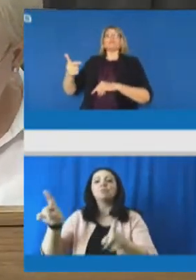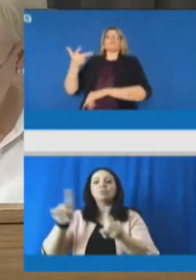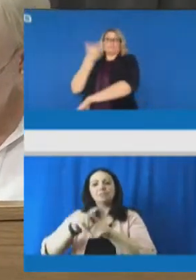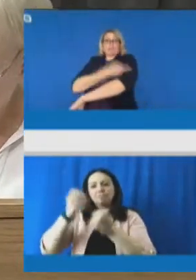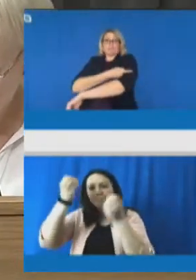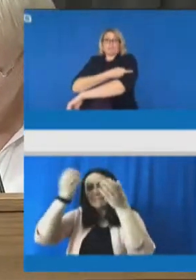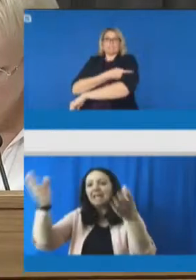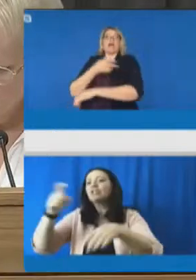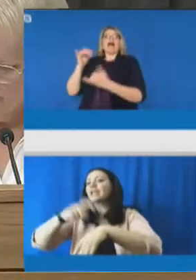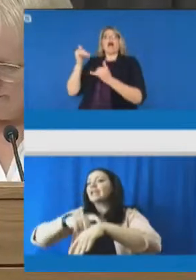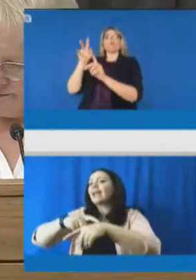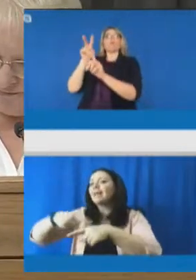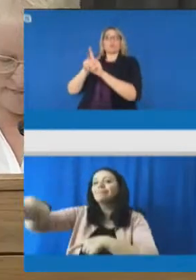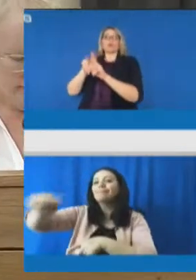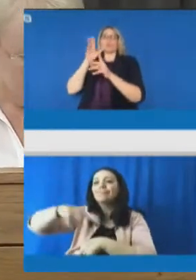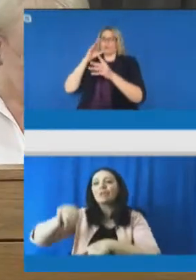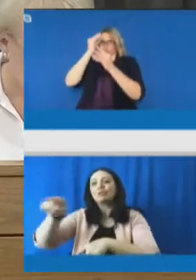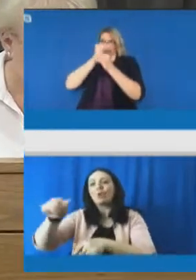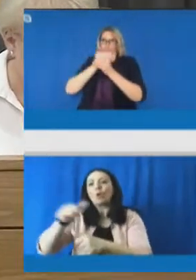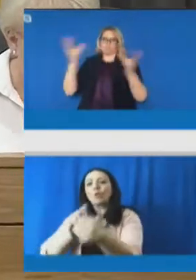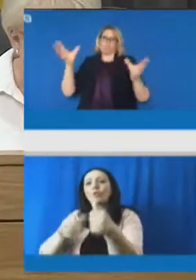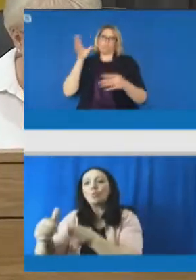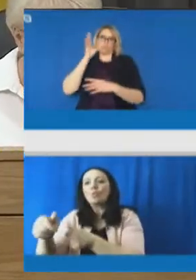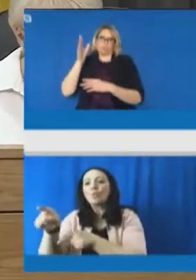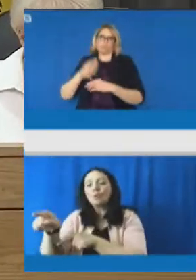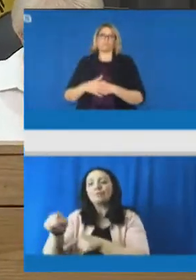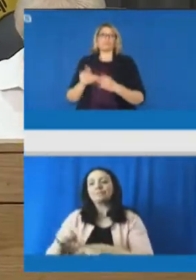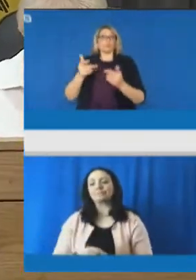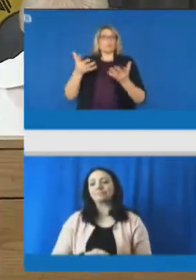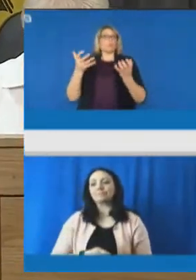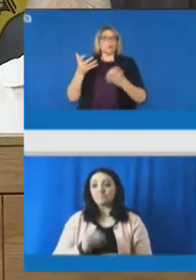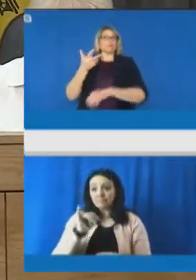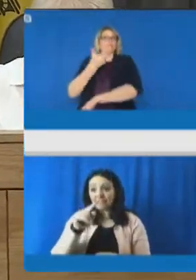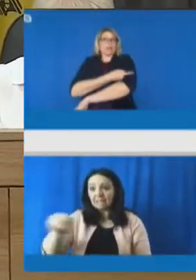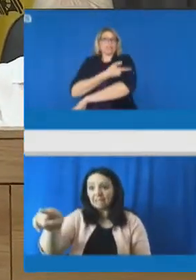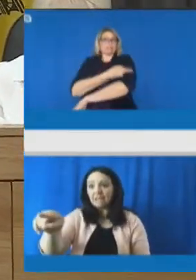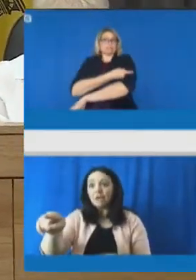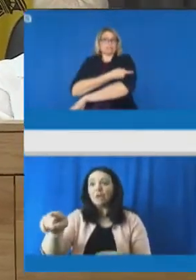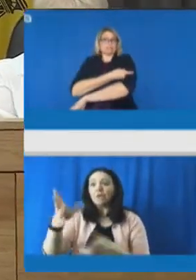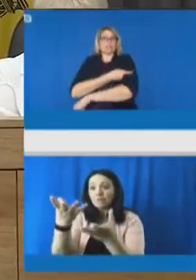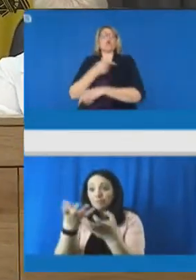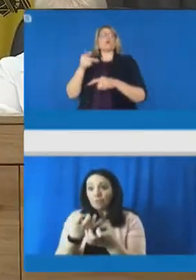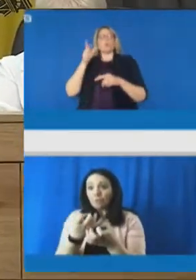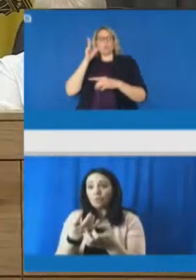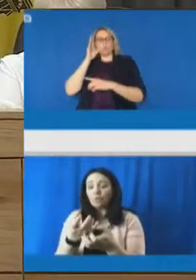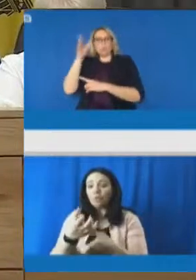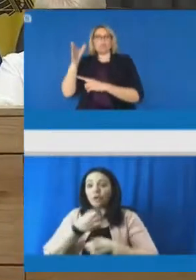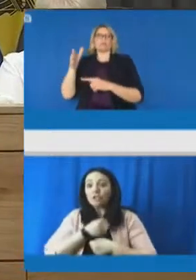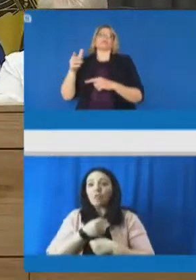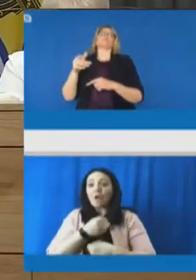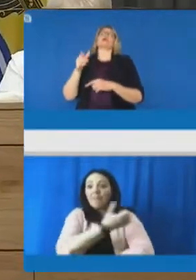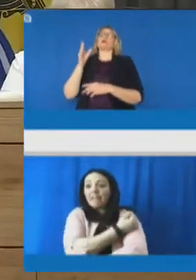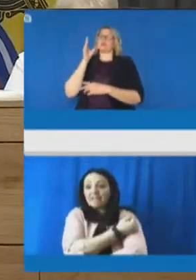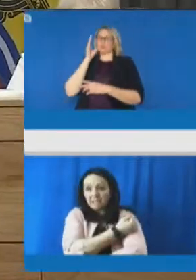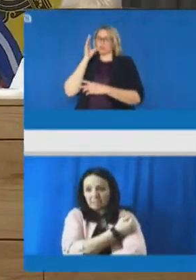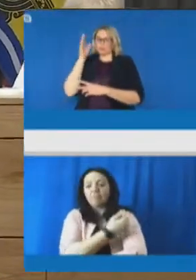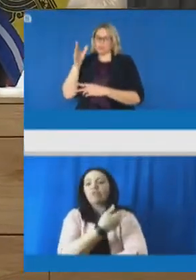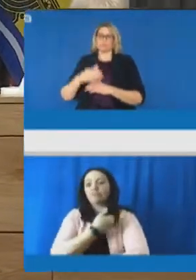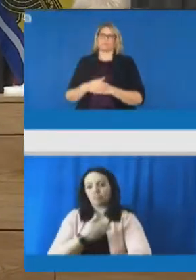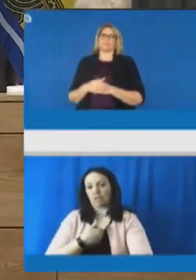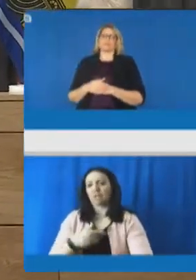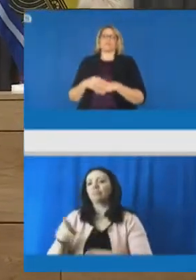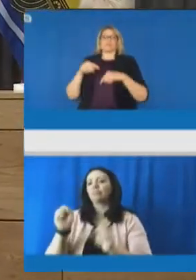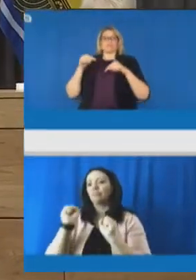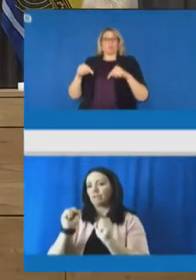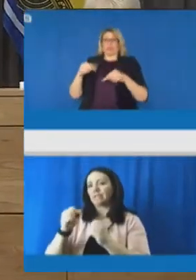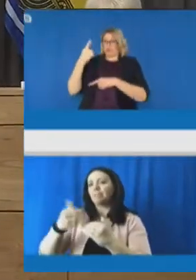Thank you, Minister and Dr. Russell. Merci beaucoup, Minister Shephard and Dr. Russell. We'll now proceed with questions from members